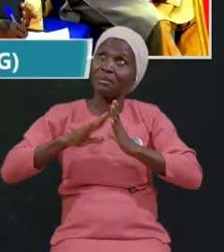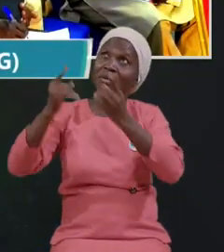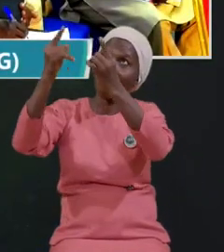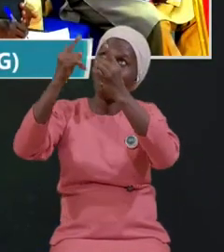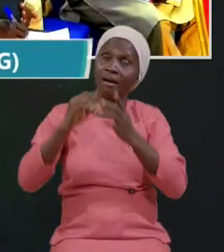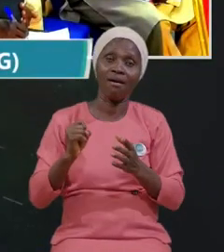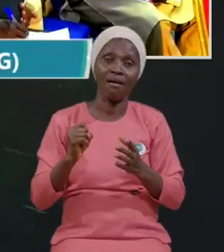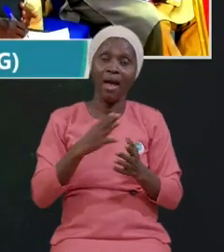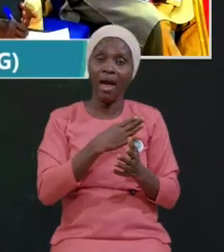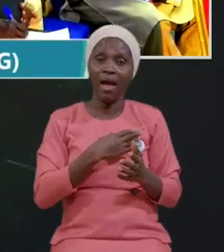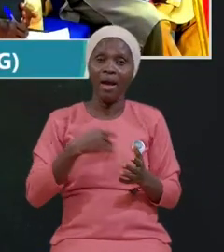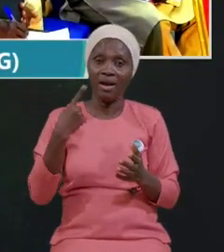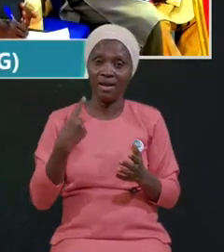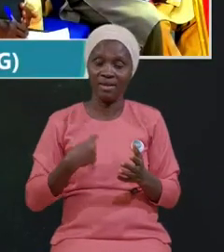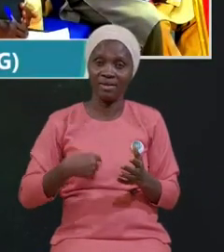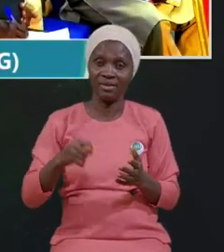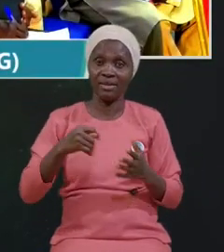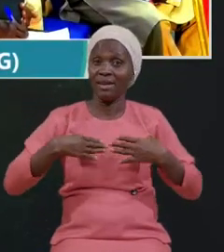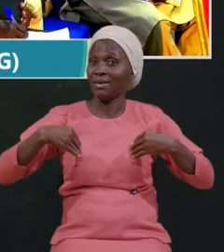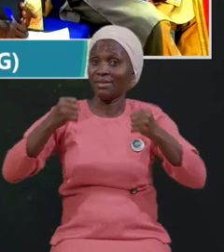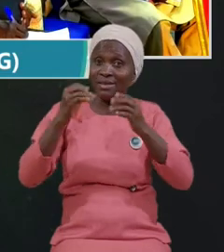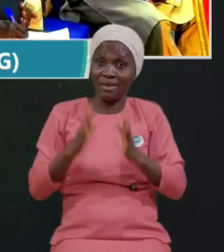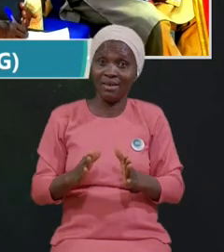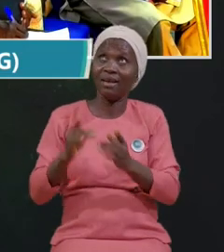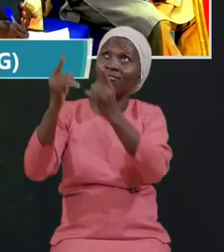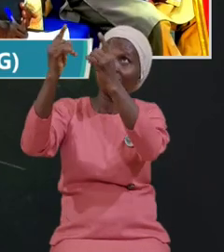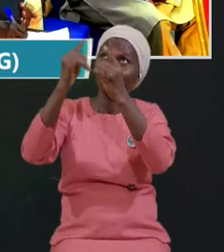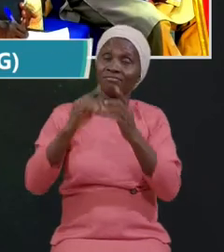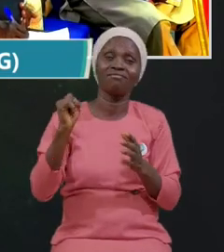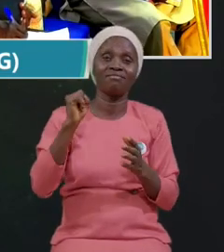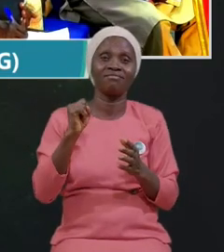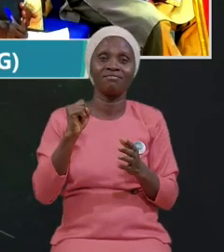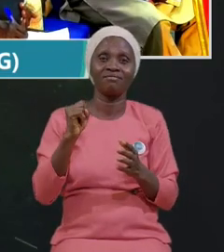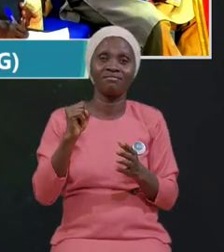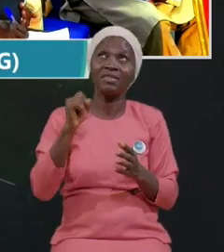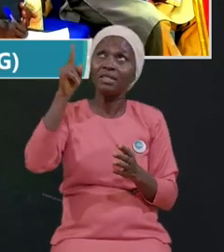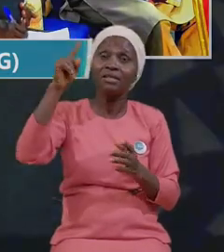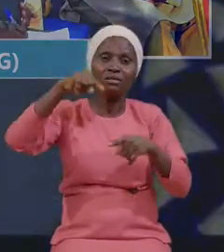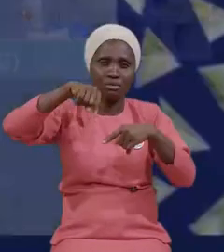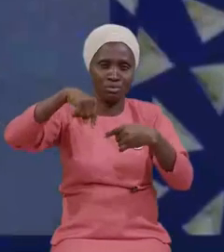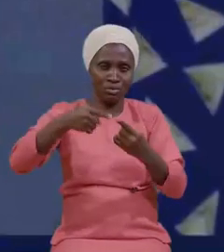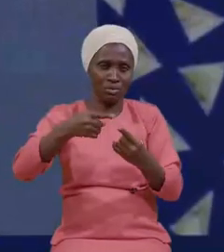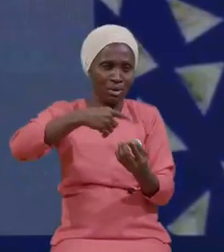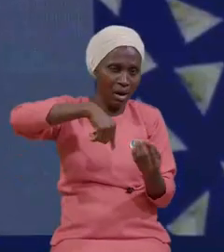And the healer comes. He went about doing